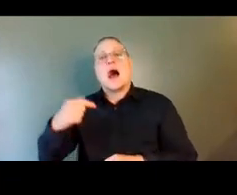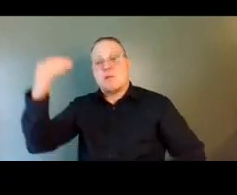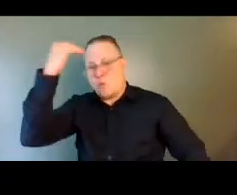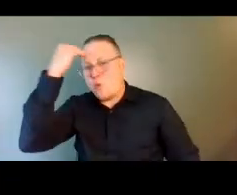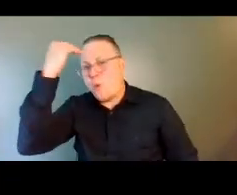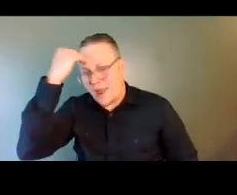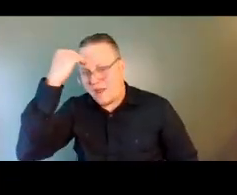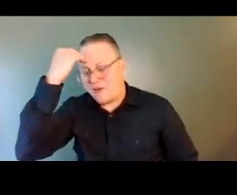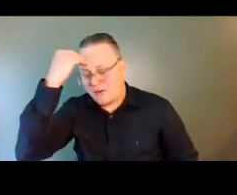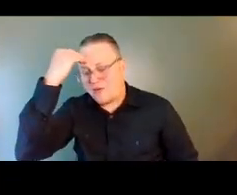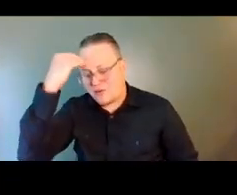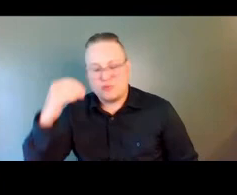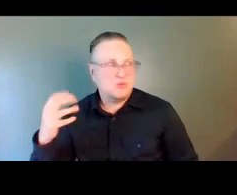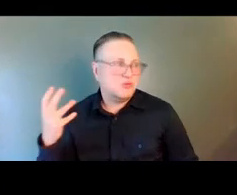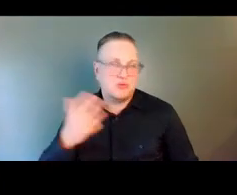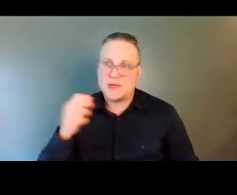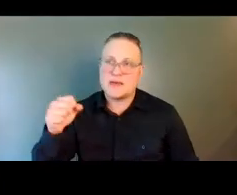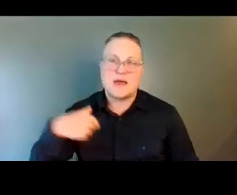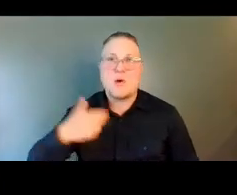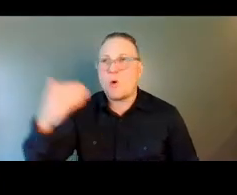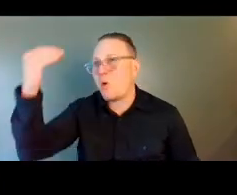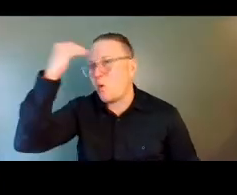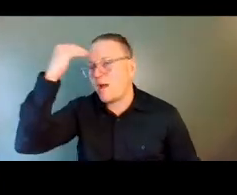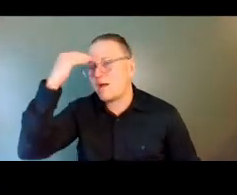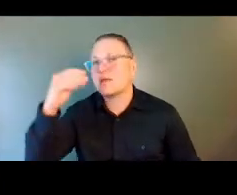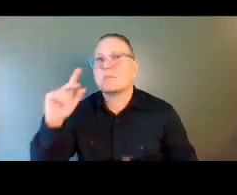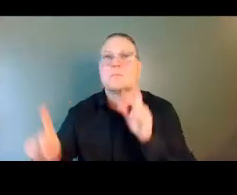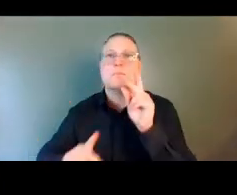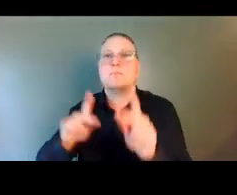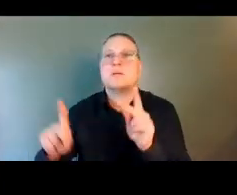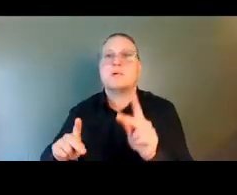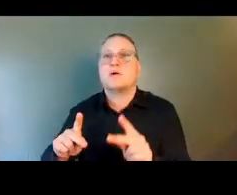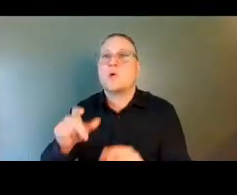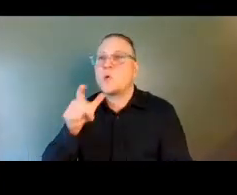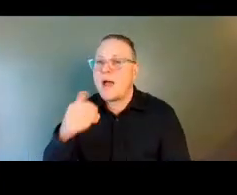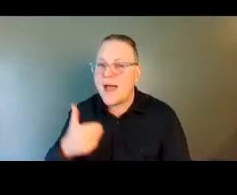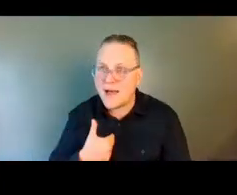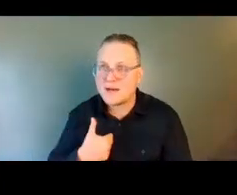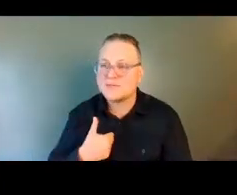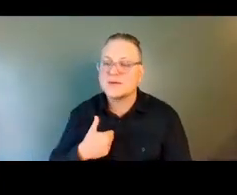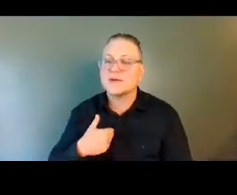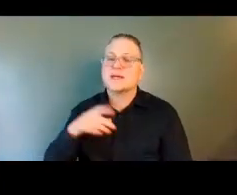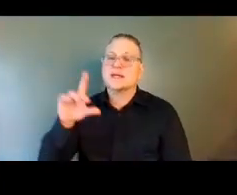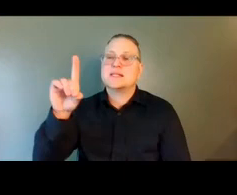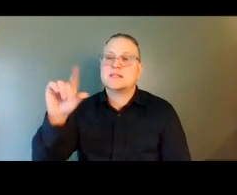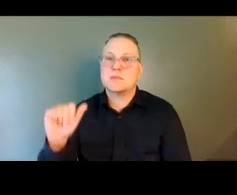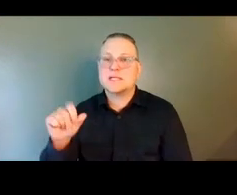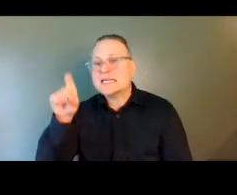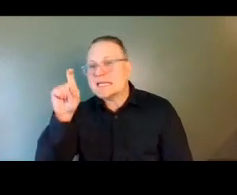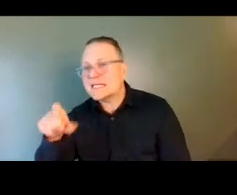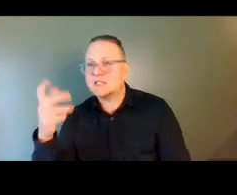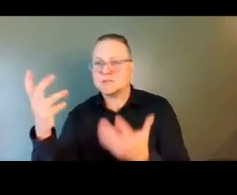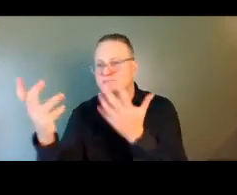aware, as I work with individuals to help them acquire the reasonable accommodations they need to do